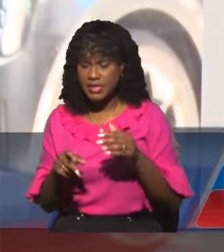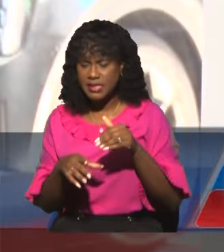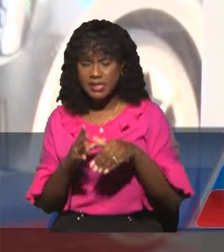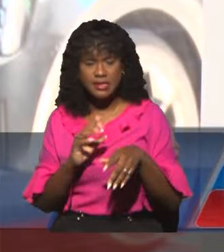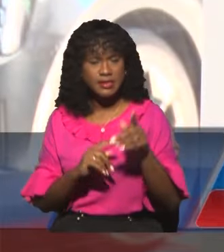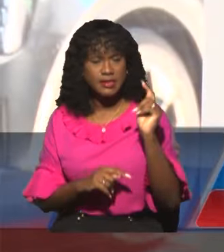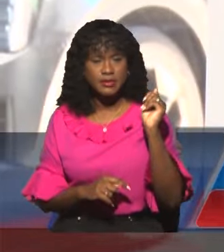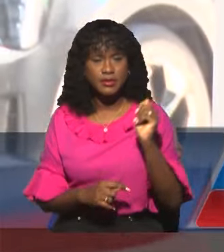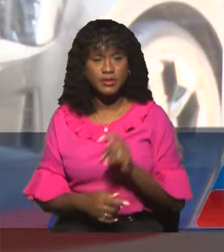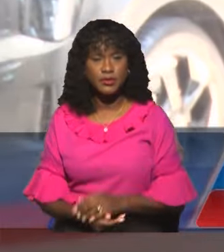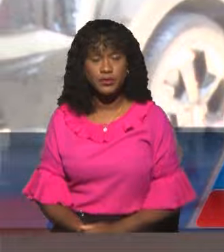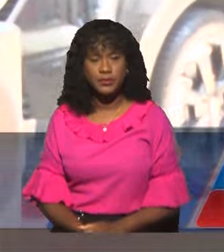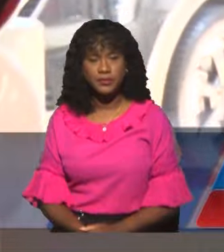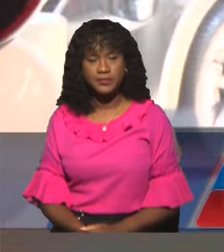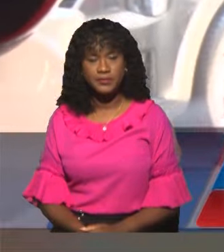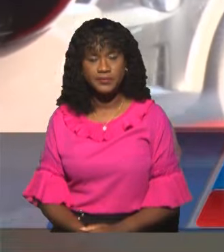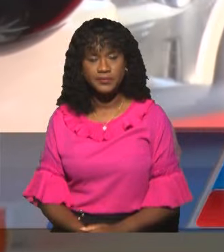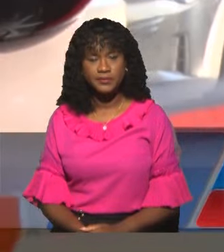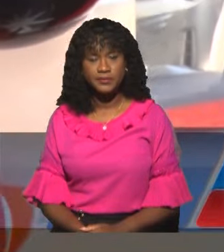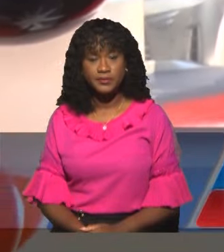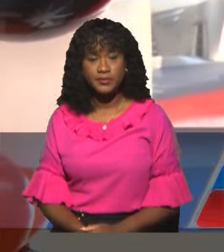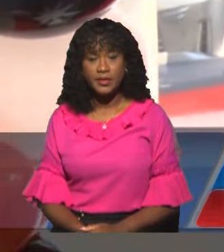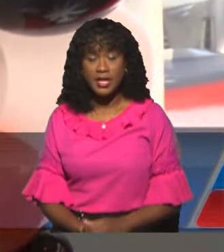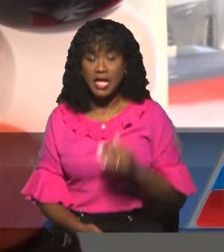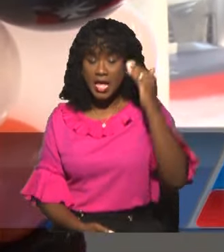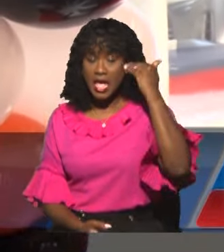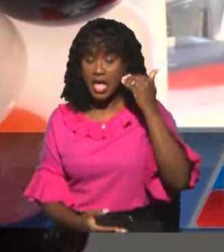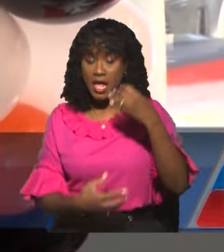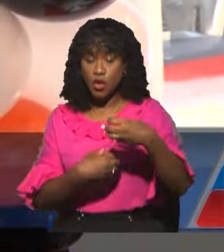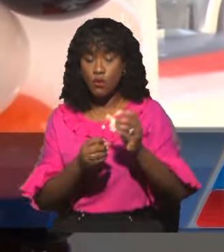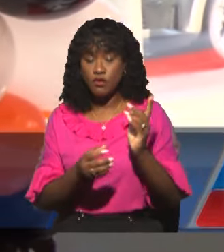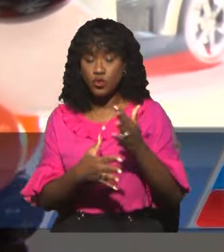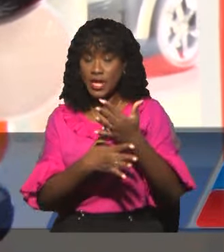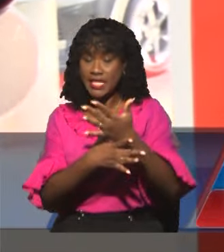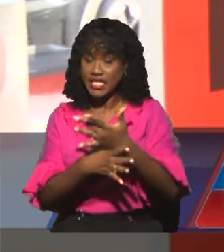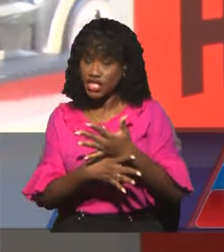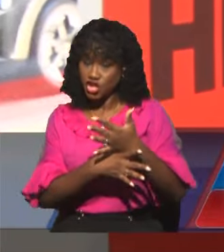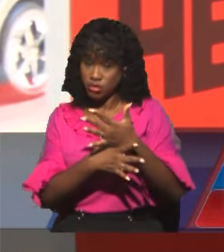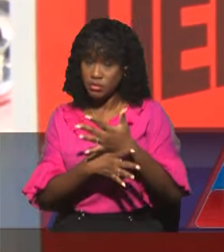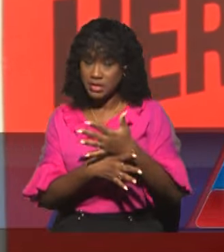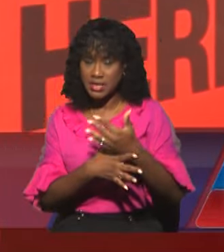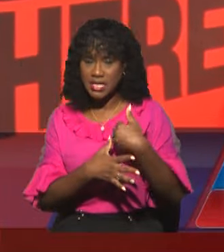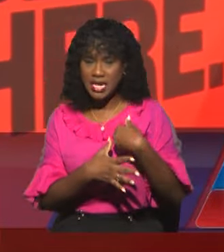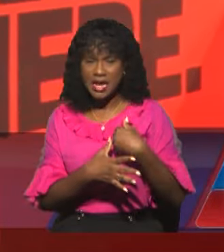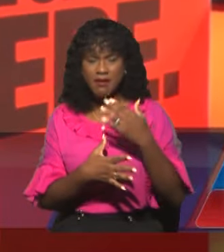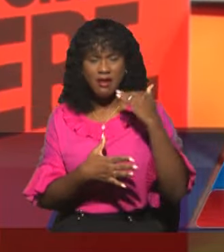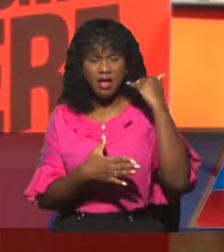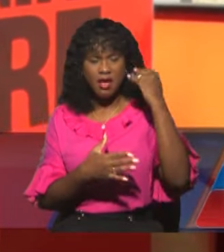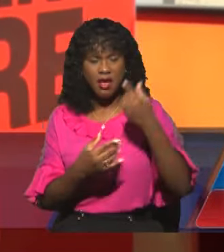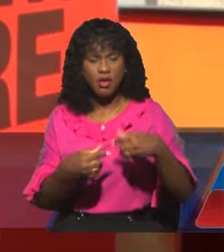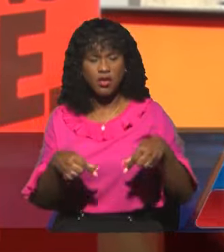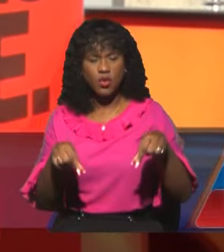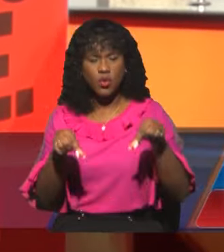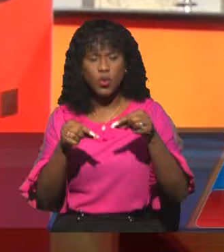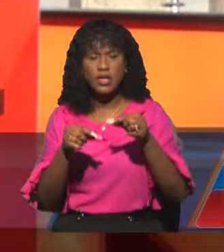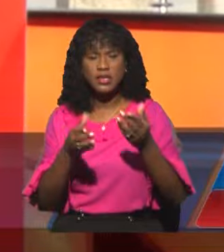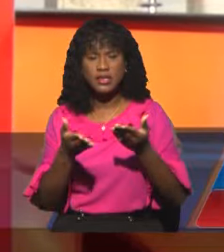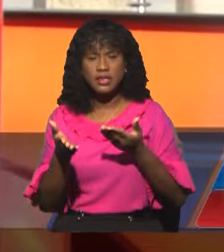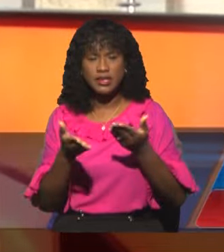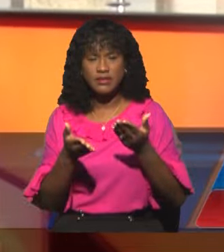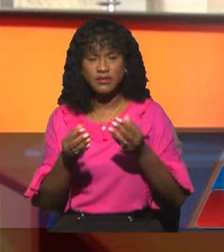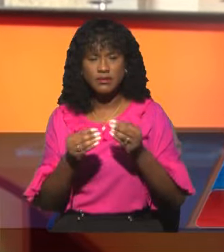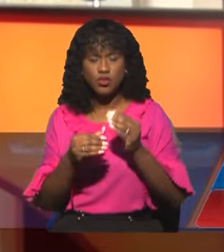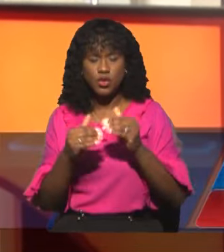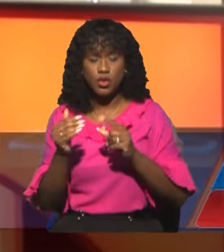season. Sixt, with its headquarters in Germany, is a leading international provider of high-quality mobility services with a presence in more than